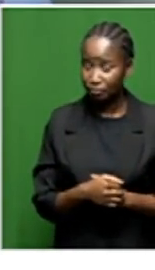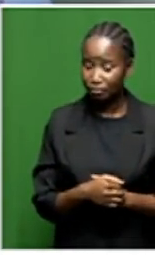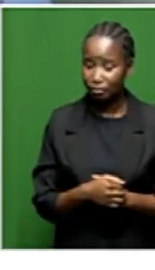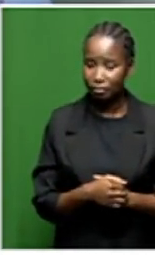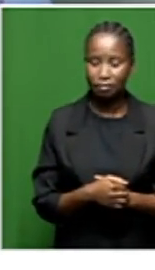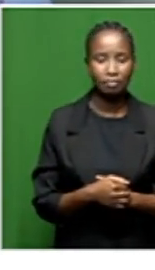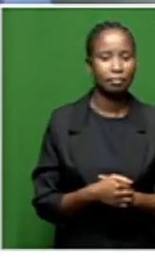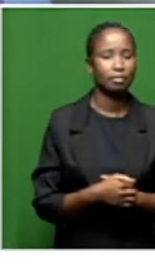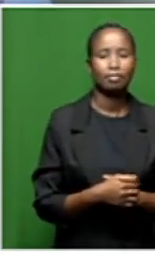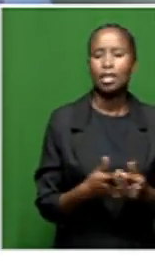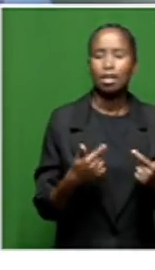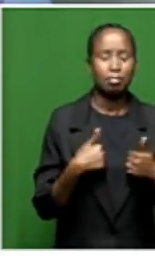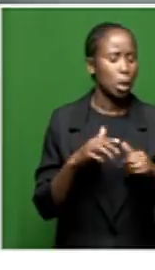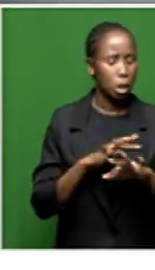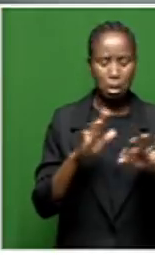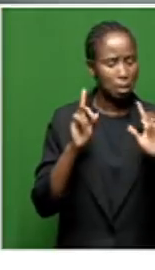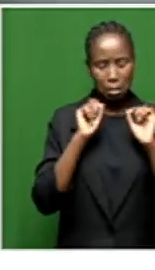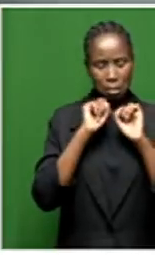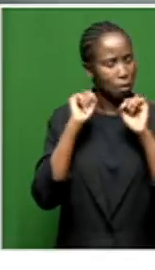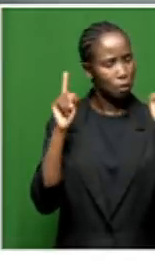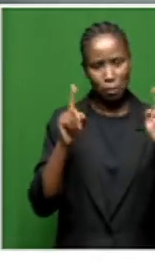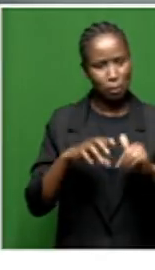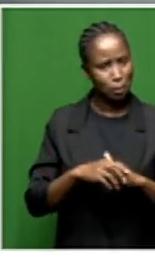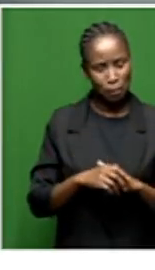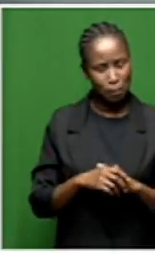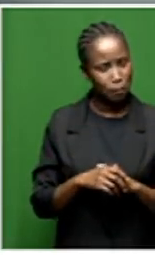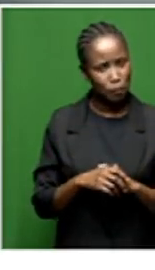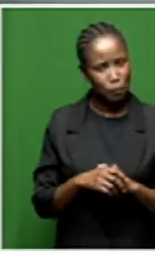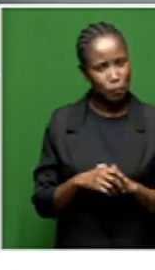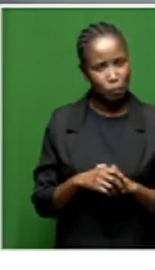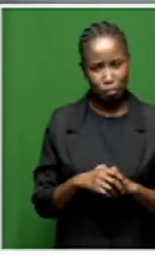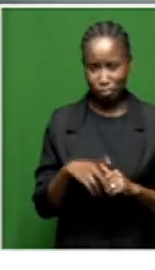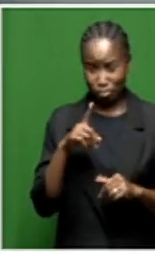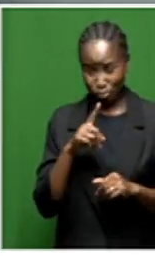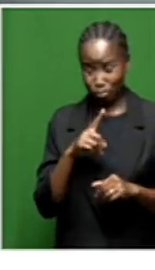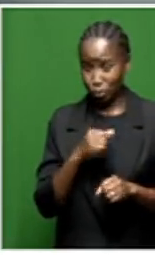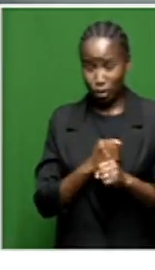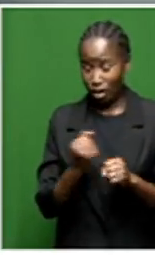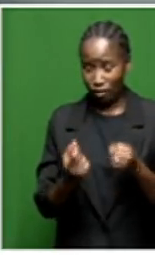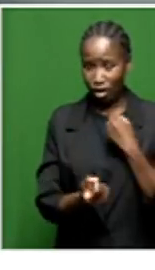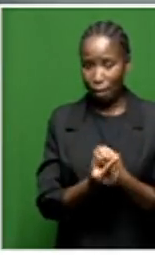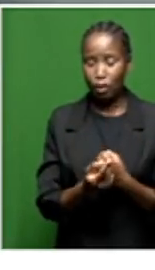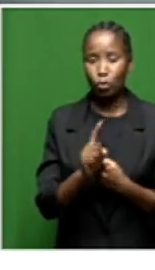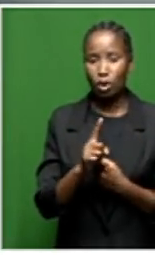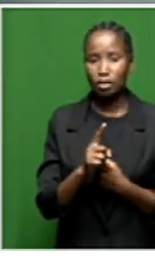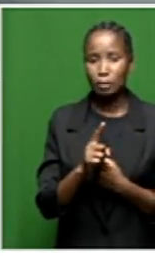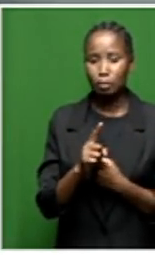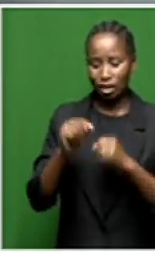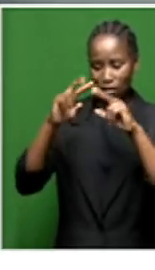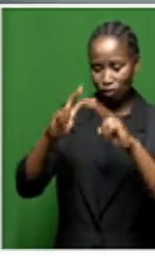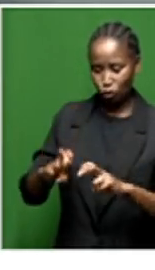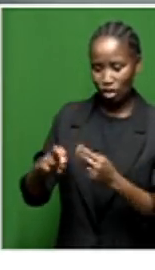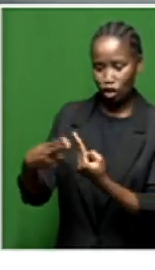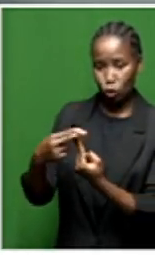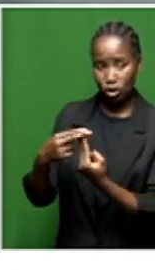I am not aware of a situation where the investigating unit was